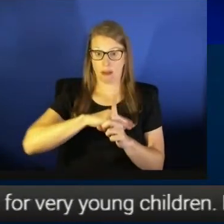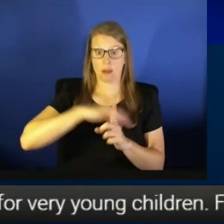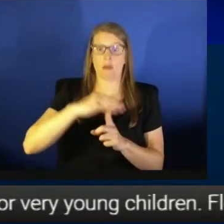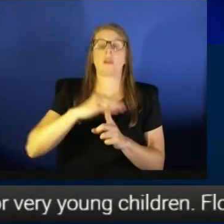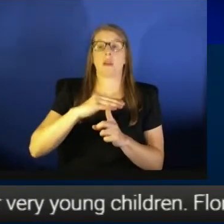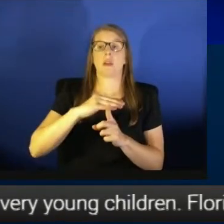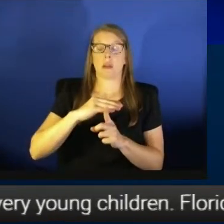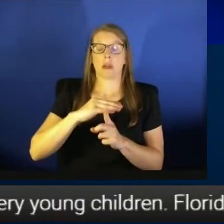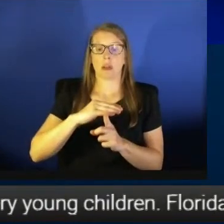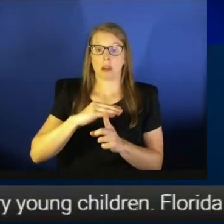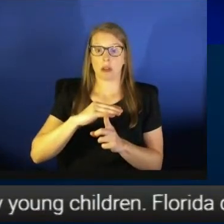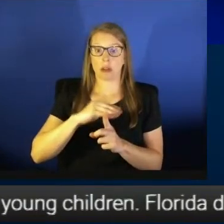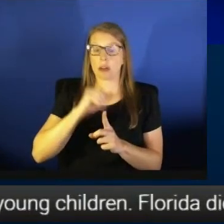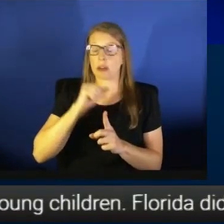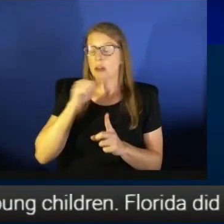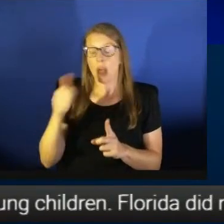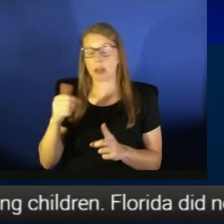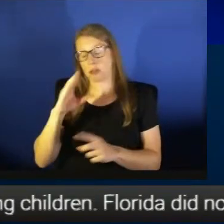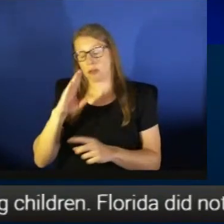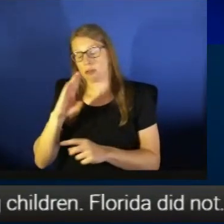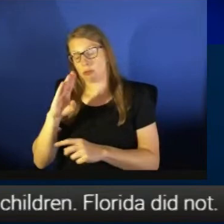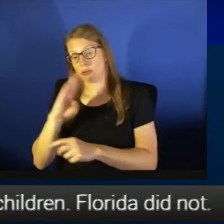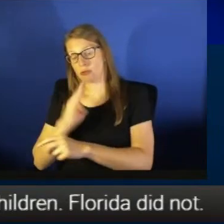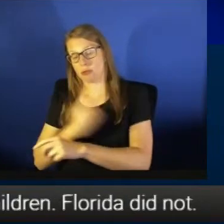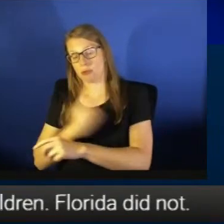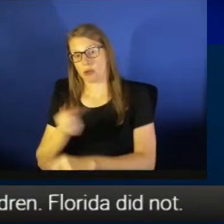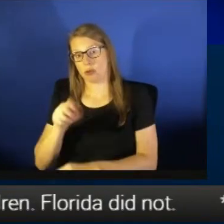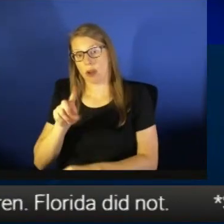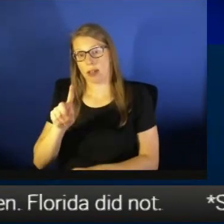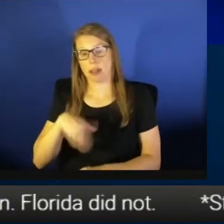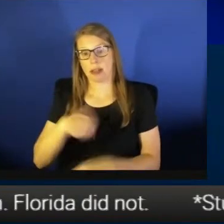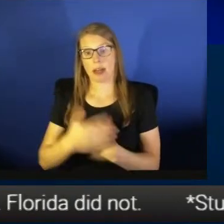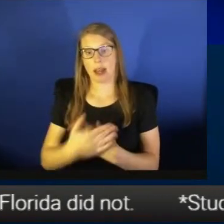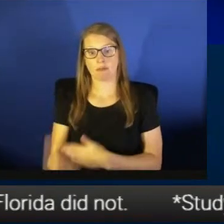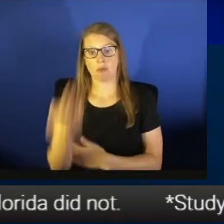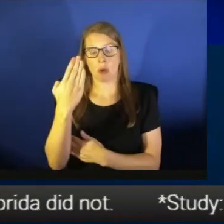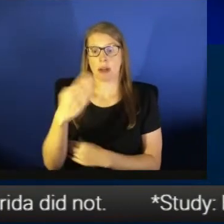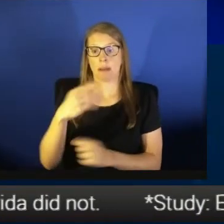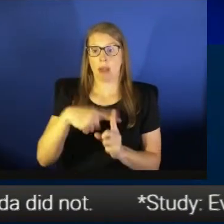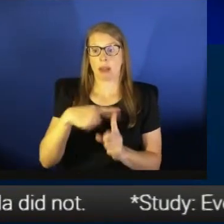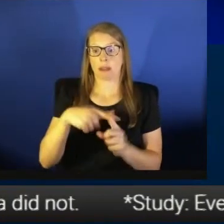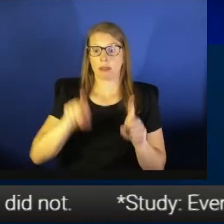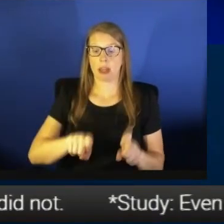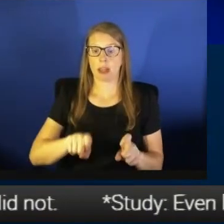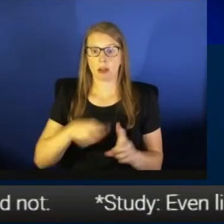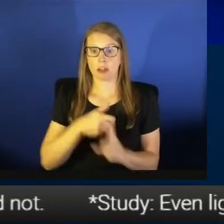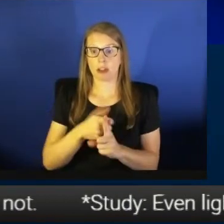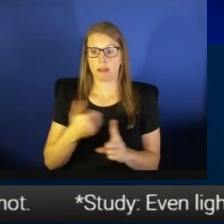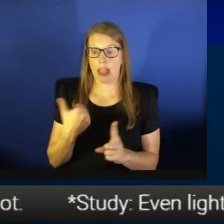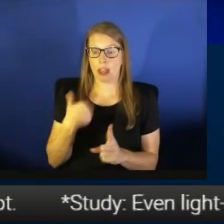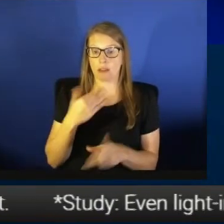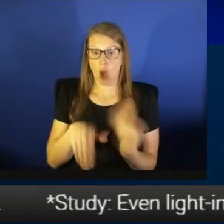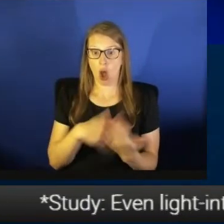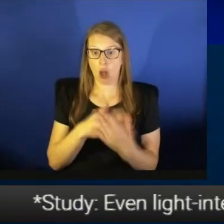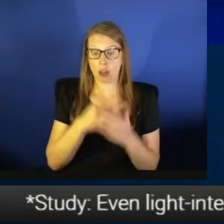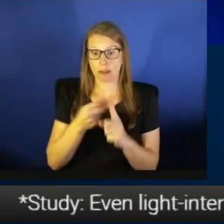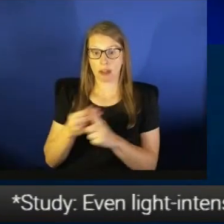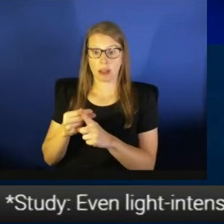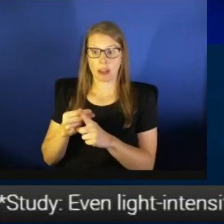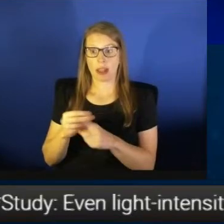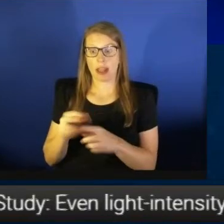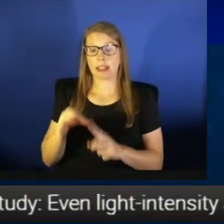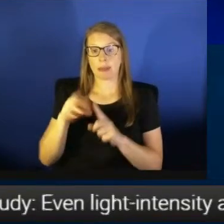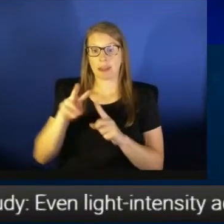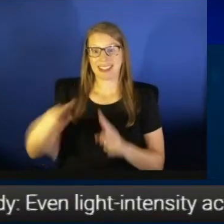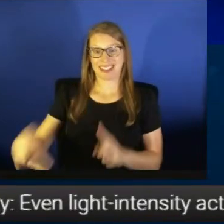spikes, not the granddaughter. Next morning, she tested positive. She's had all of the vaccine except the second booster. Do you